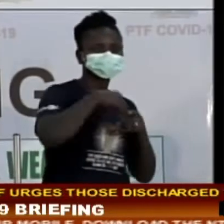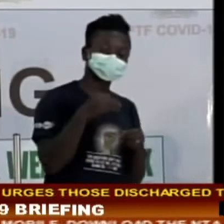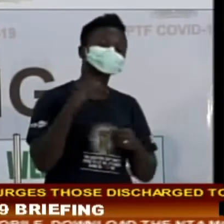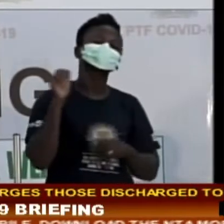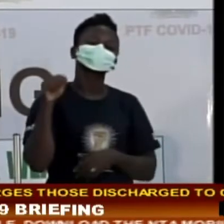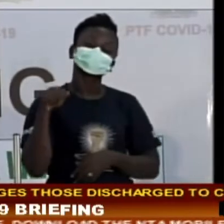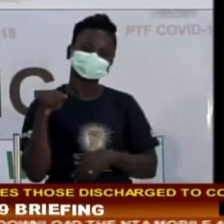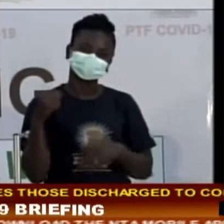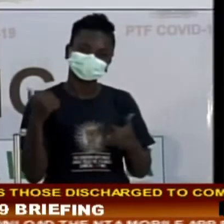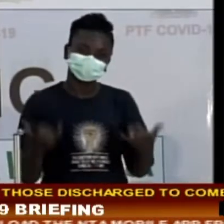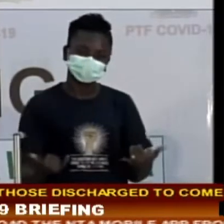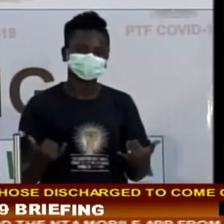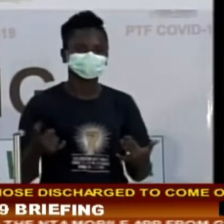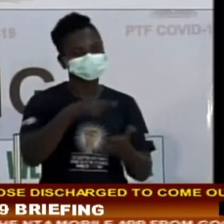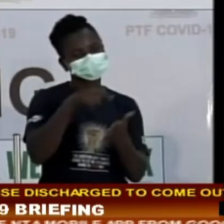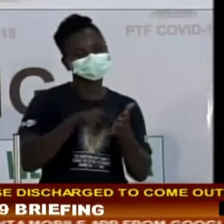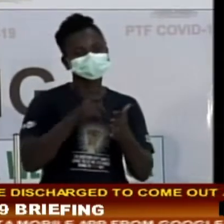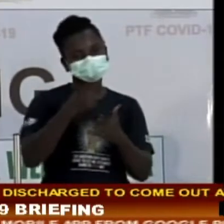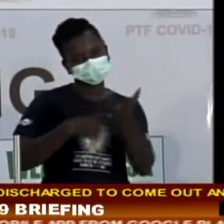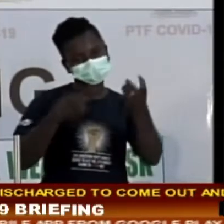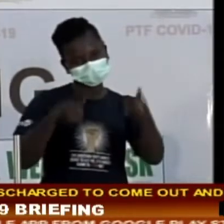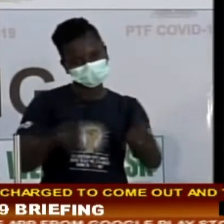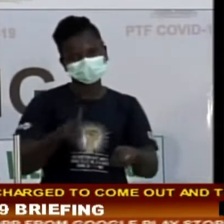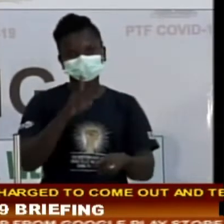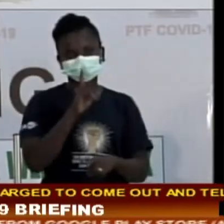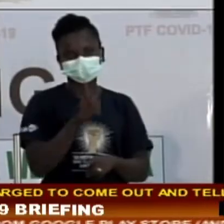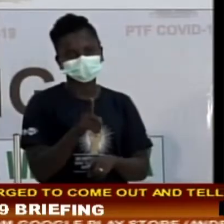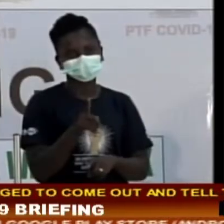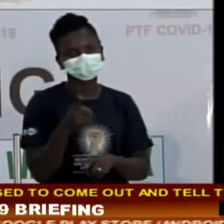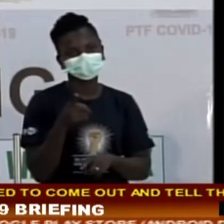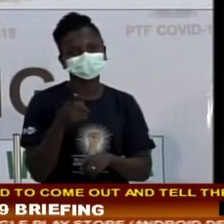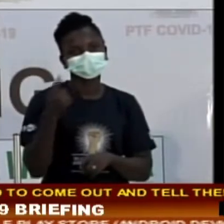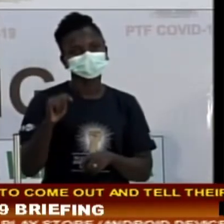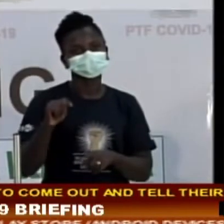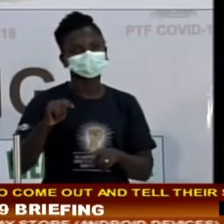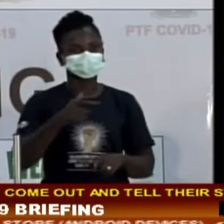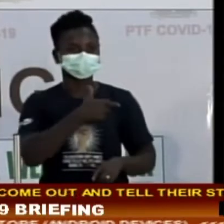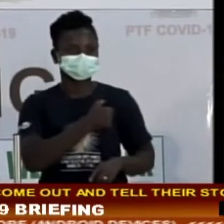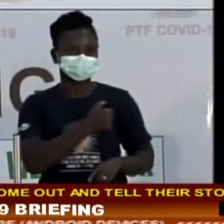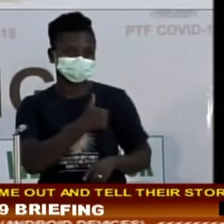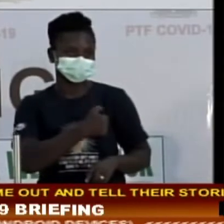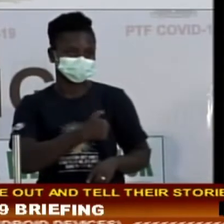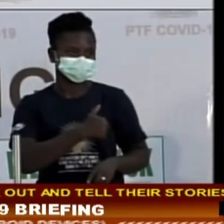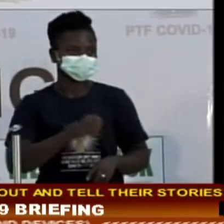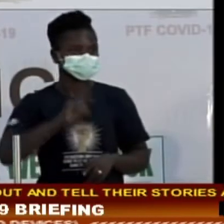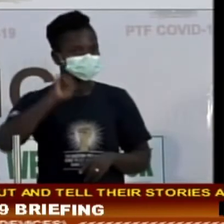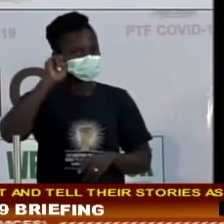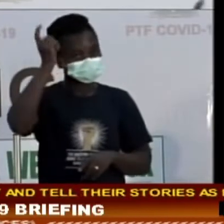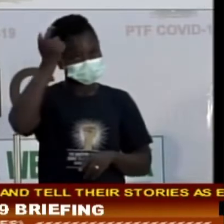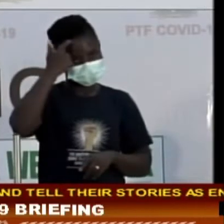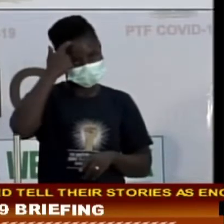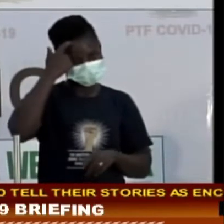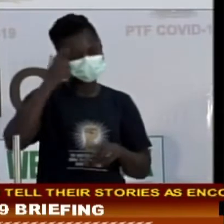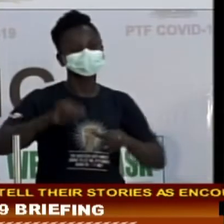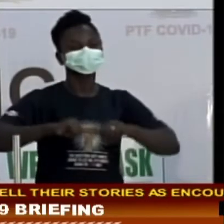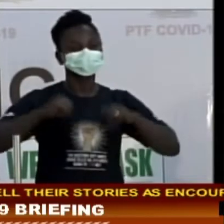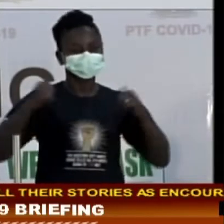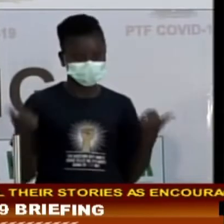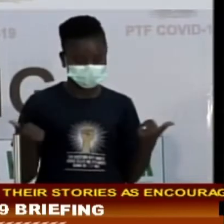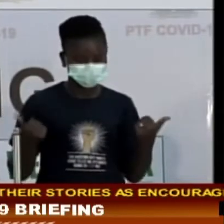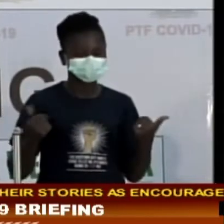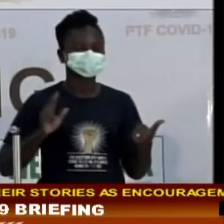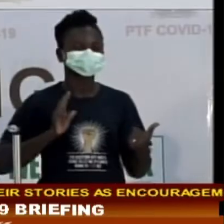now this is the case uh indeed that the uh Canadian government uh denied uh Landing rights on